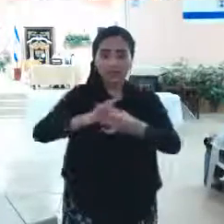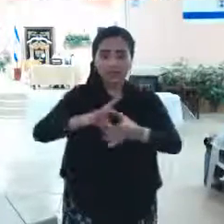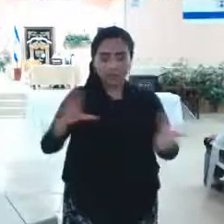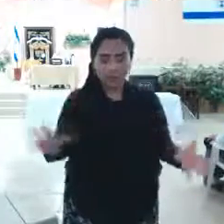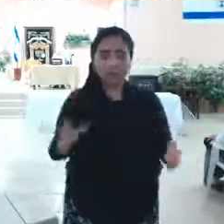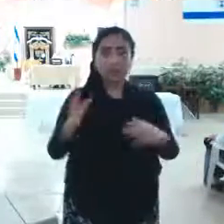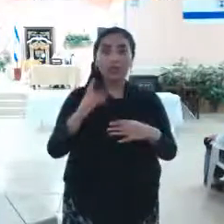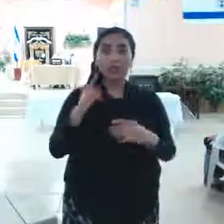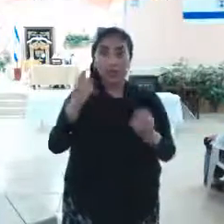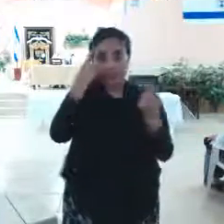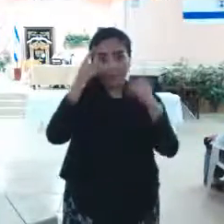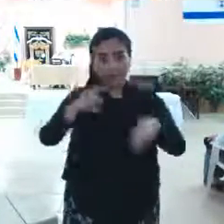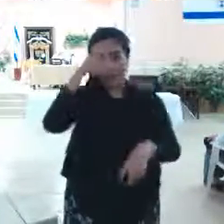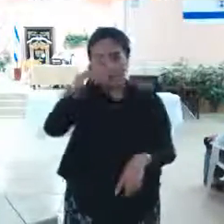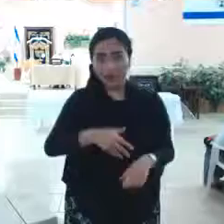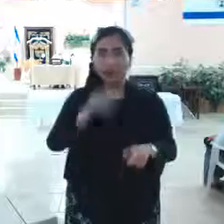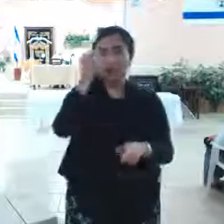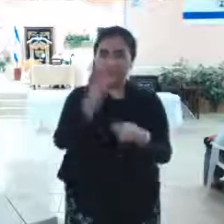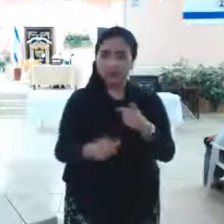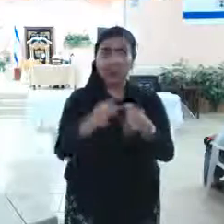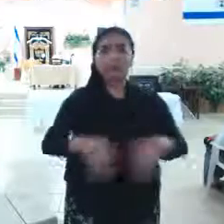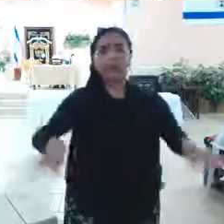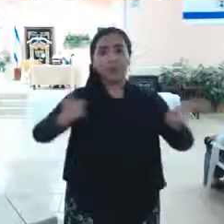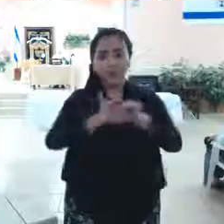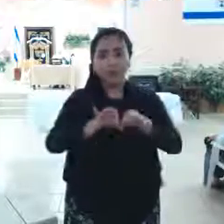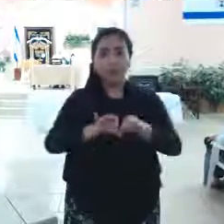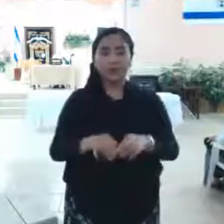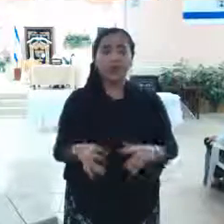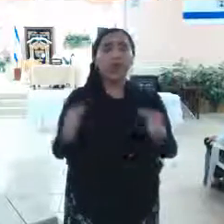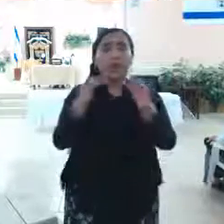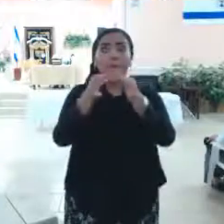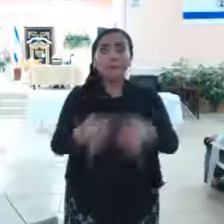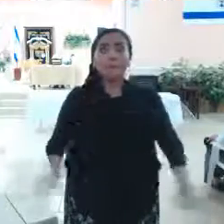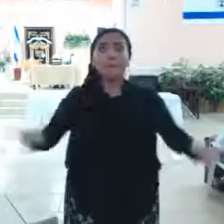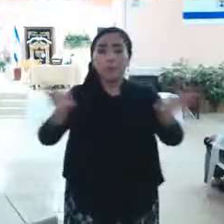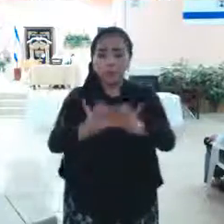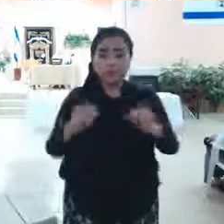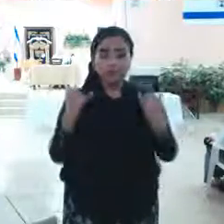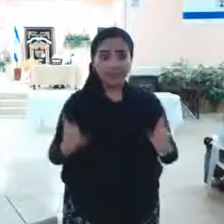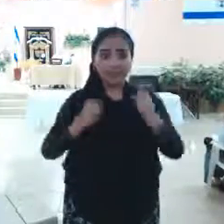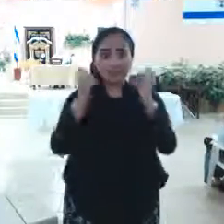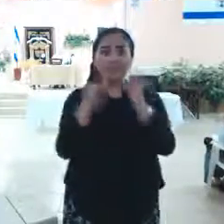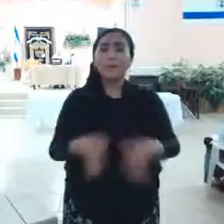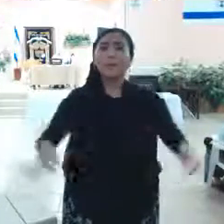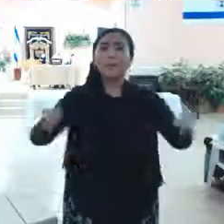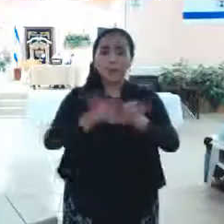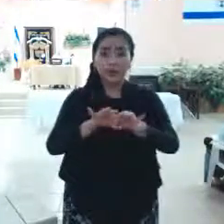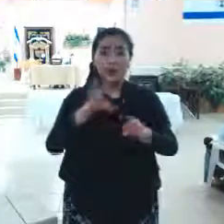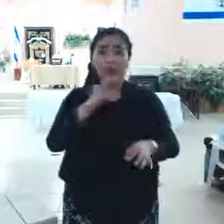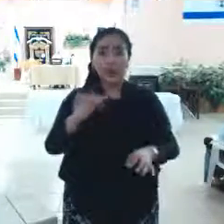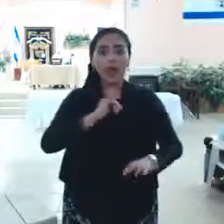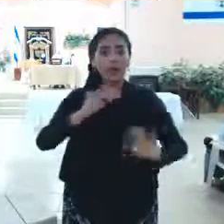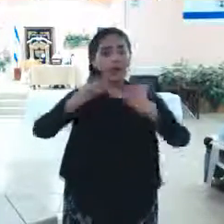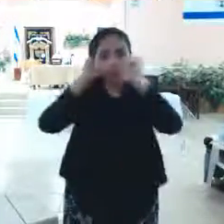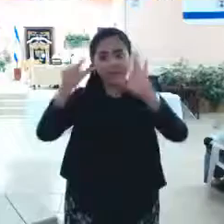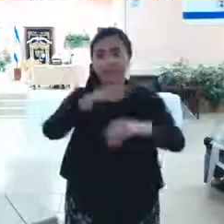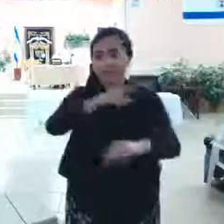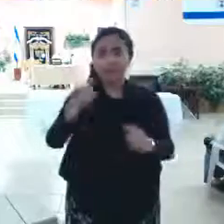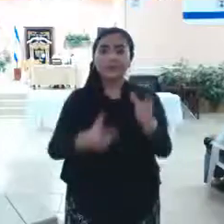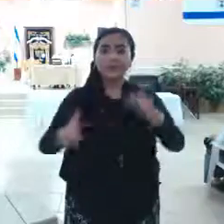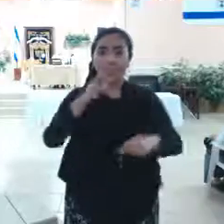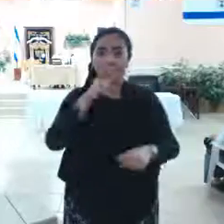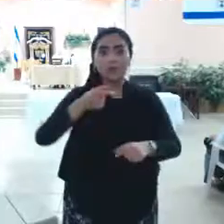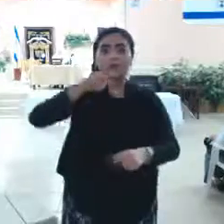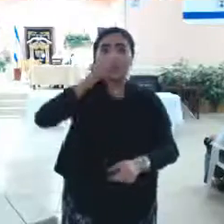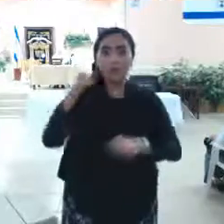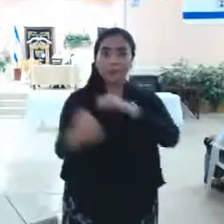curses, deliverance, go into the covenant of circumcision. It is so important. This feast is so important, and I bless you a